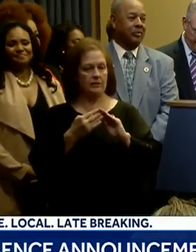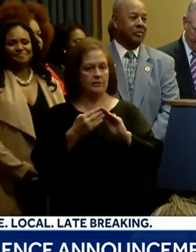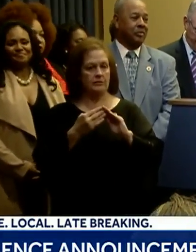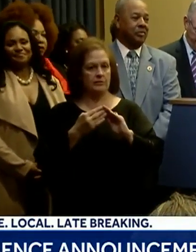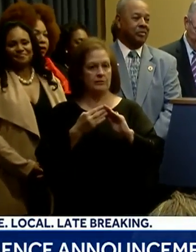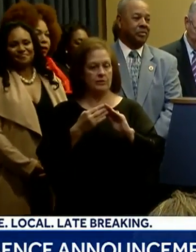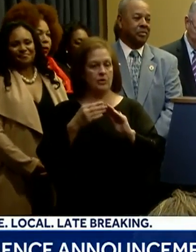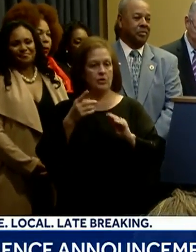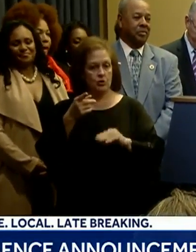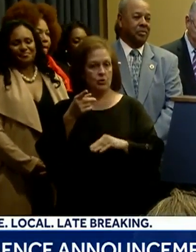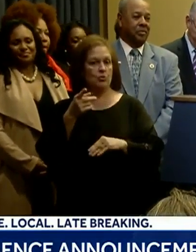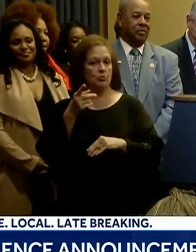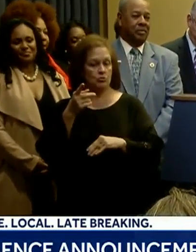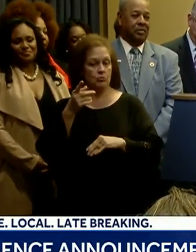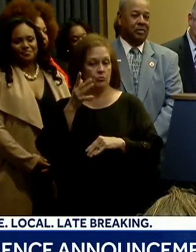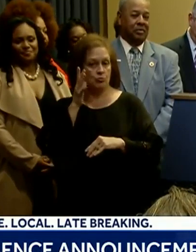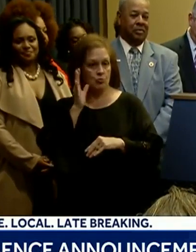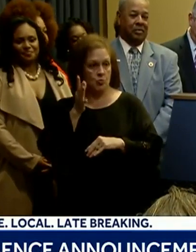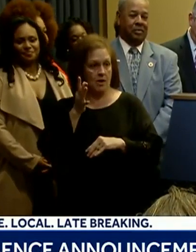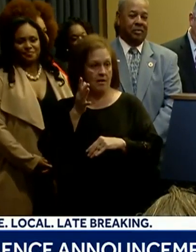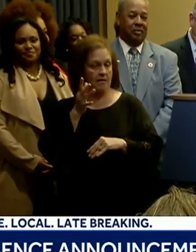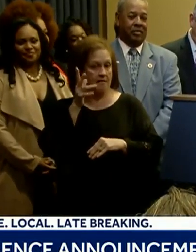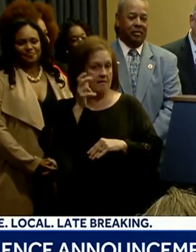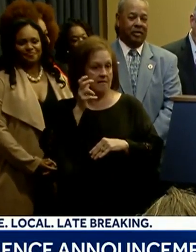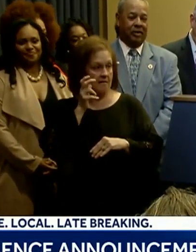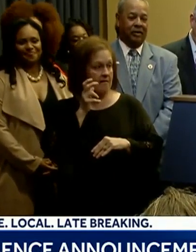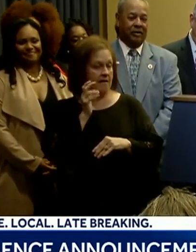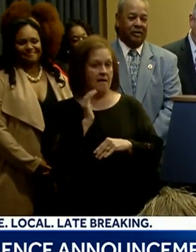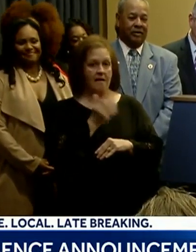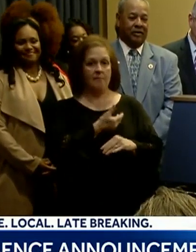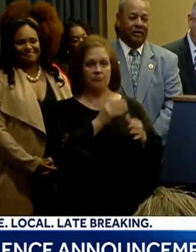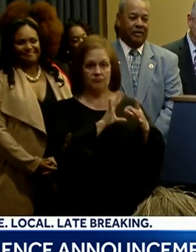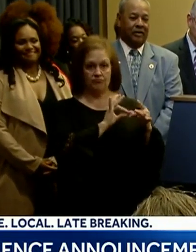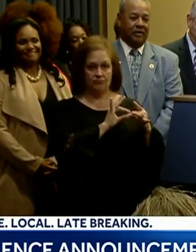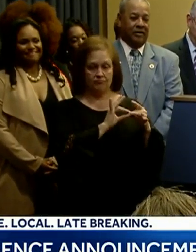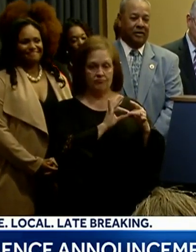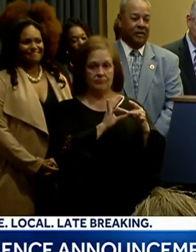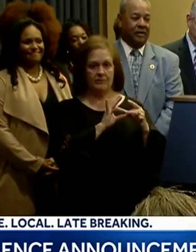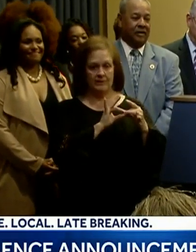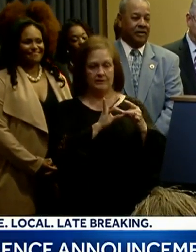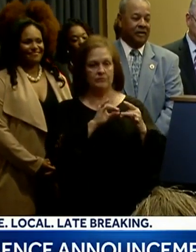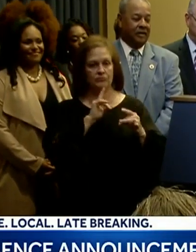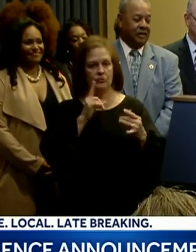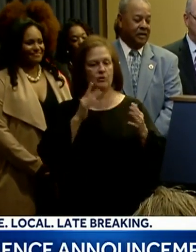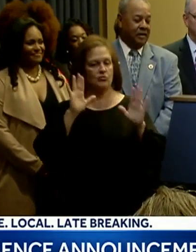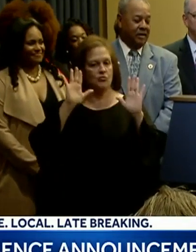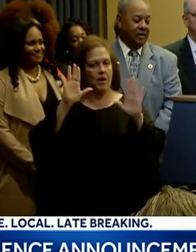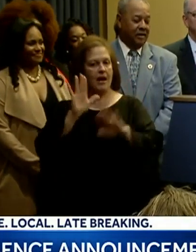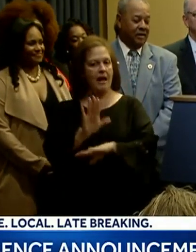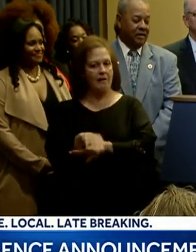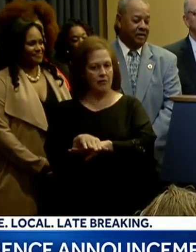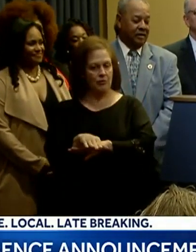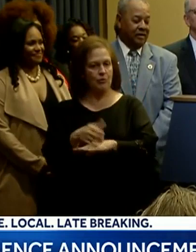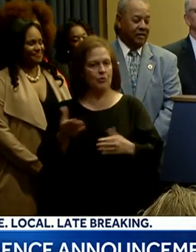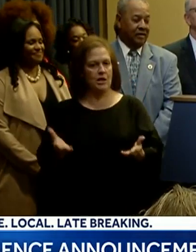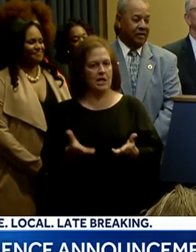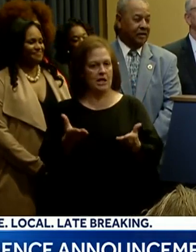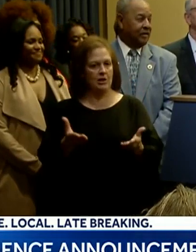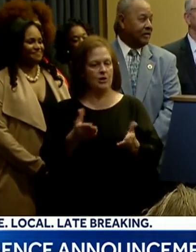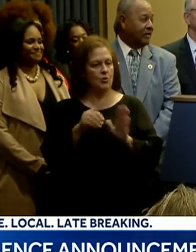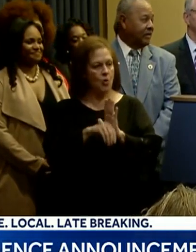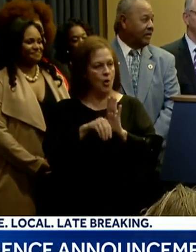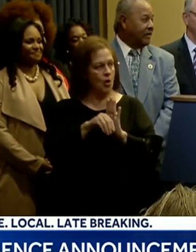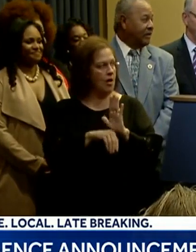hear from us as we move through, but I'm telling you, it is a great afternoon in the City of New Orleans, and with our Essence